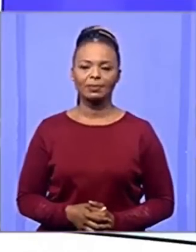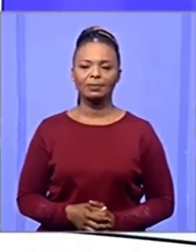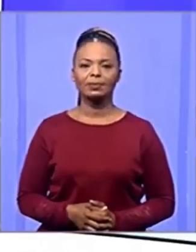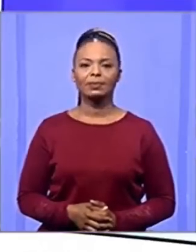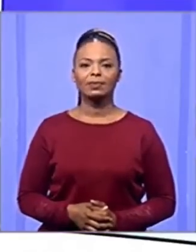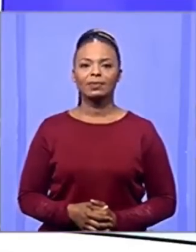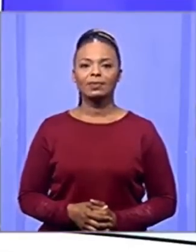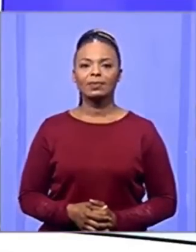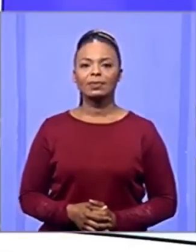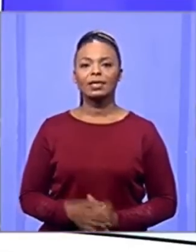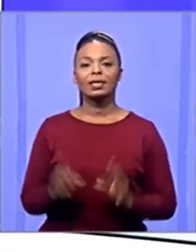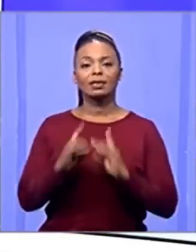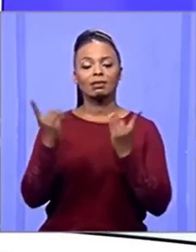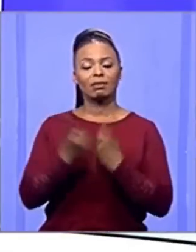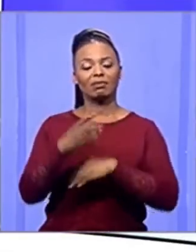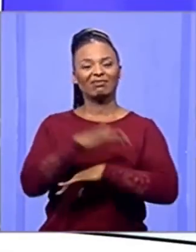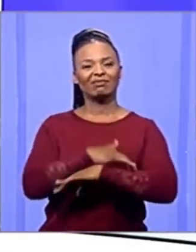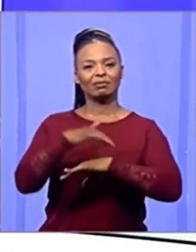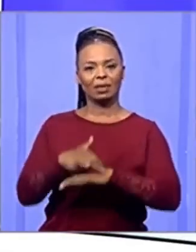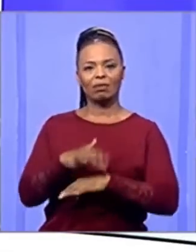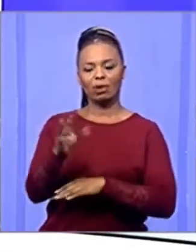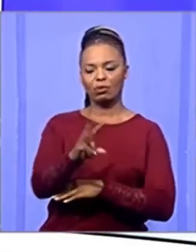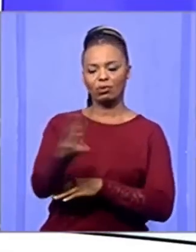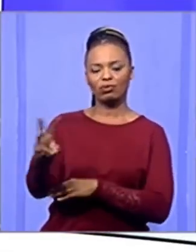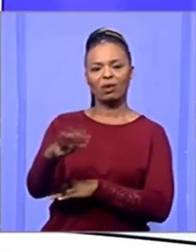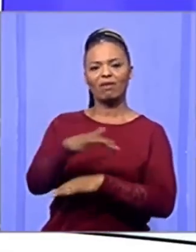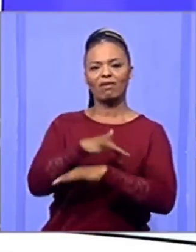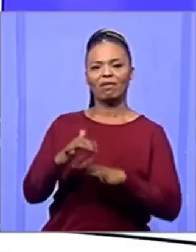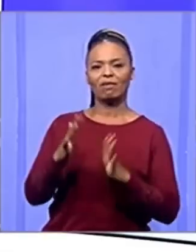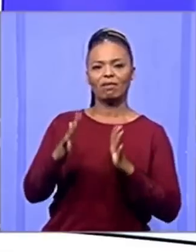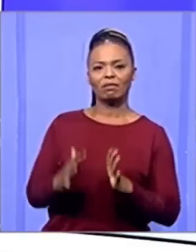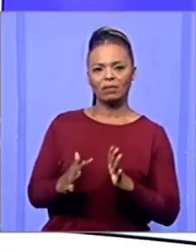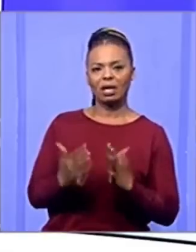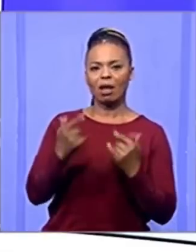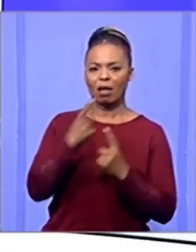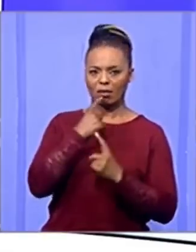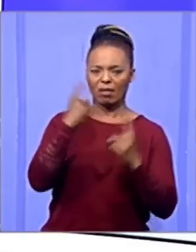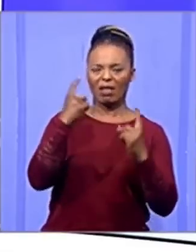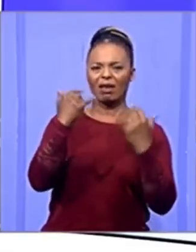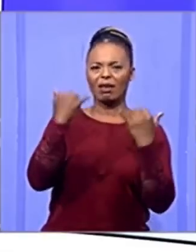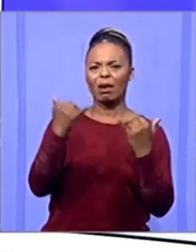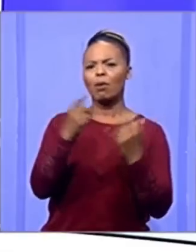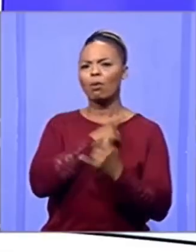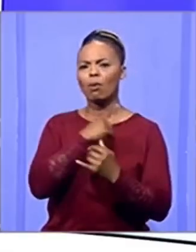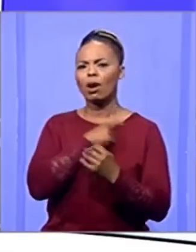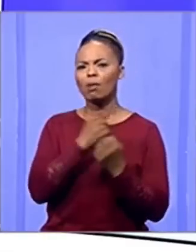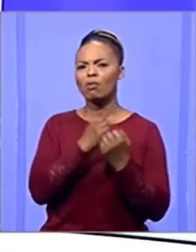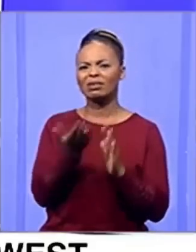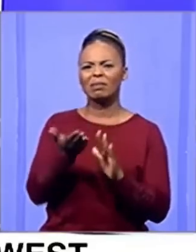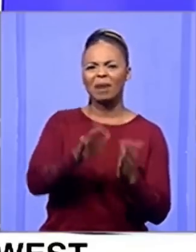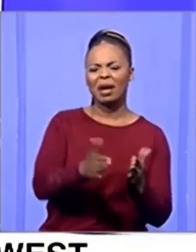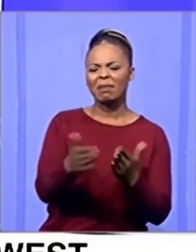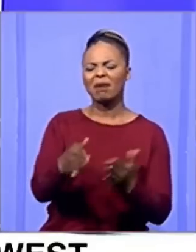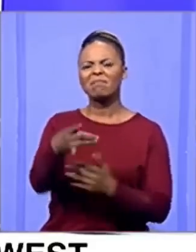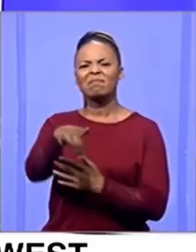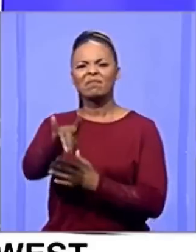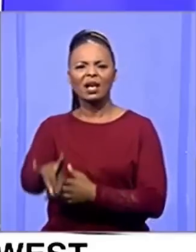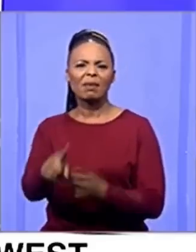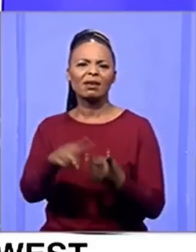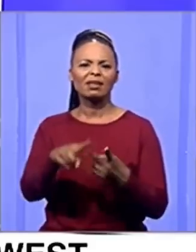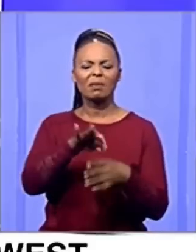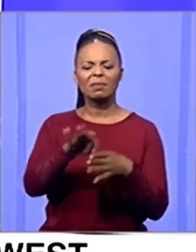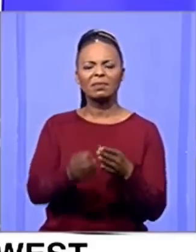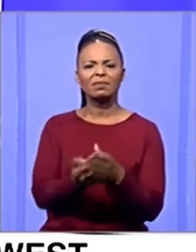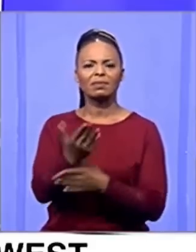Lefapha la Temo North West le hlokomeditse dihwai ho tlaleha ka dinako tsohle ho shwa ho sa tlwaelehang ha leruo la tsona e le ho qoba